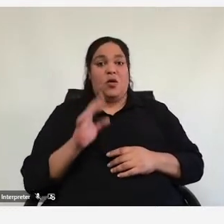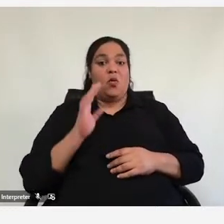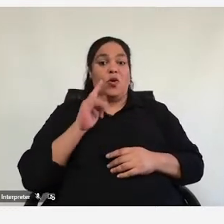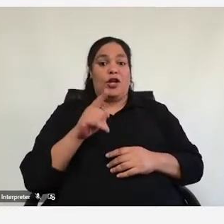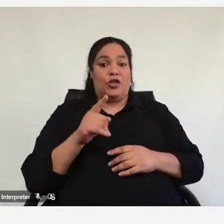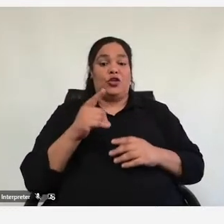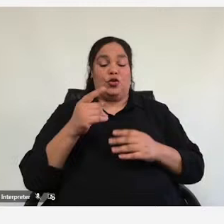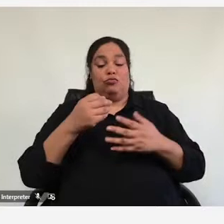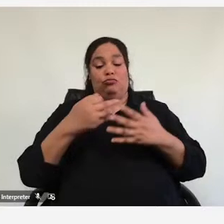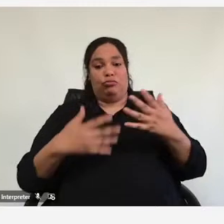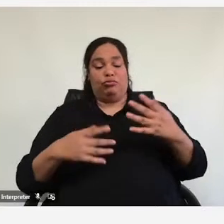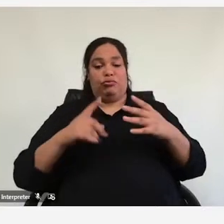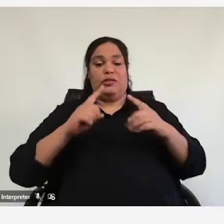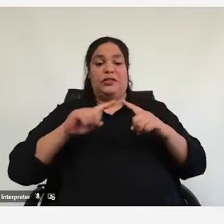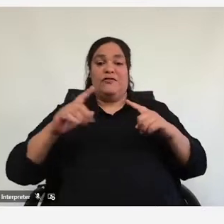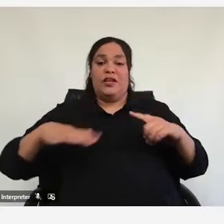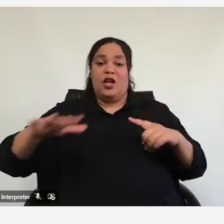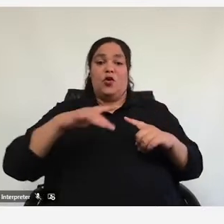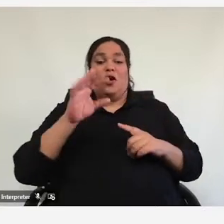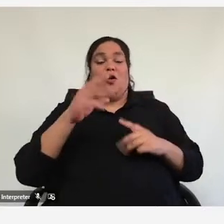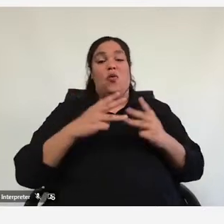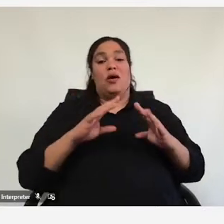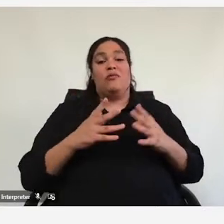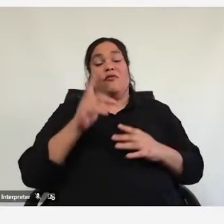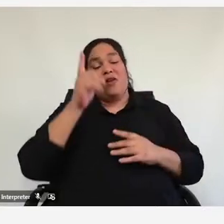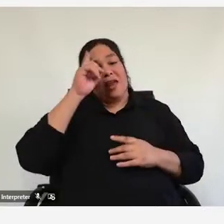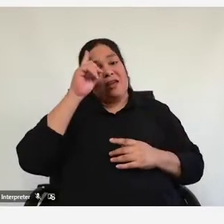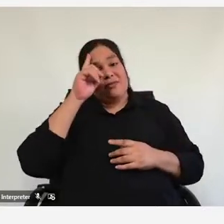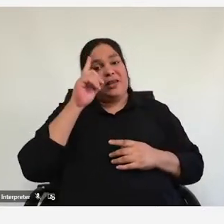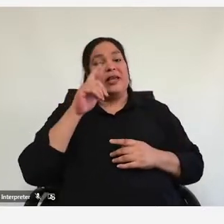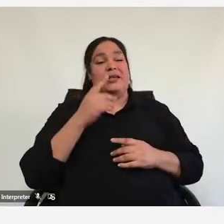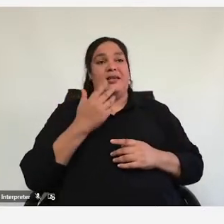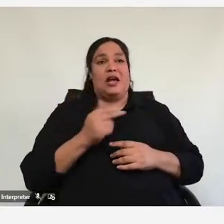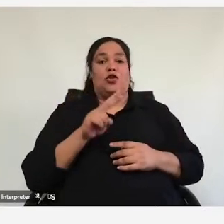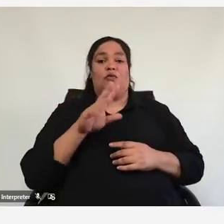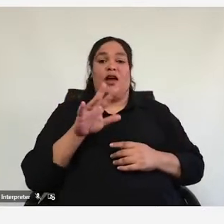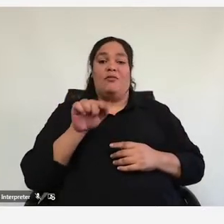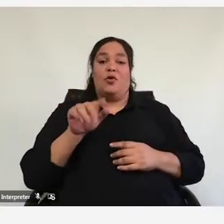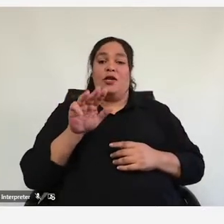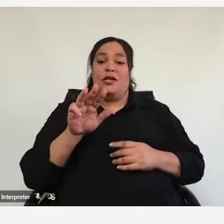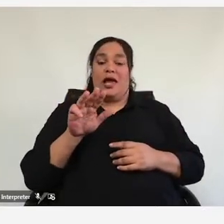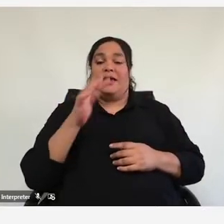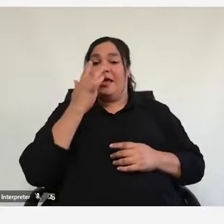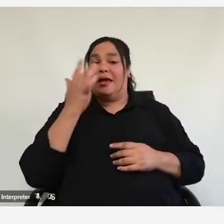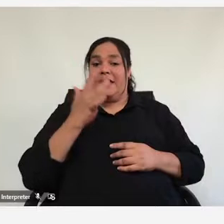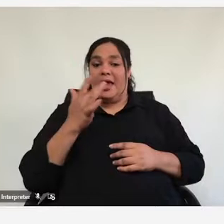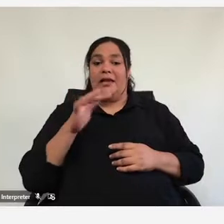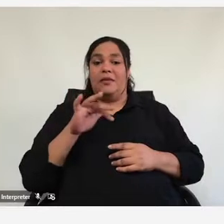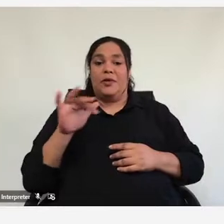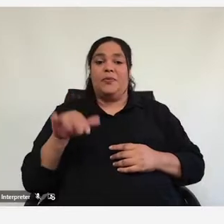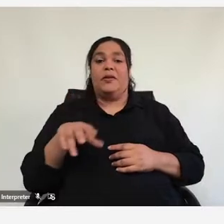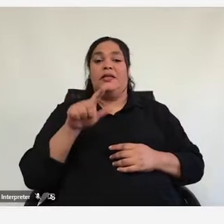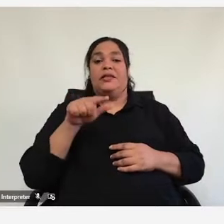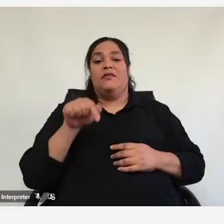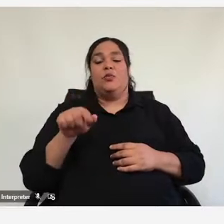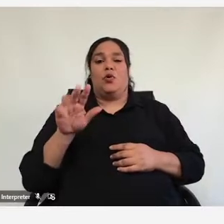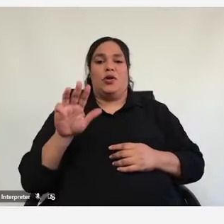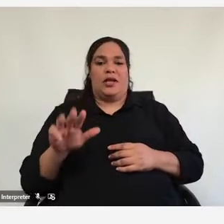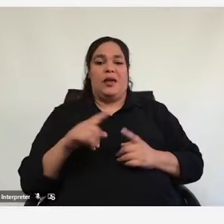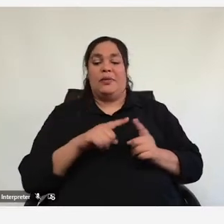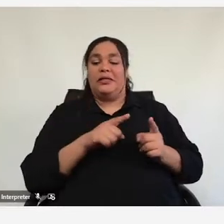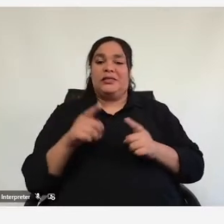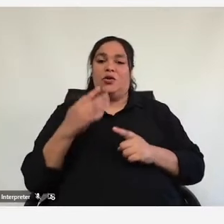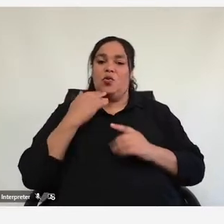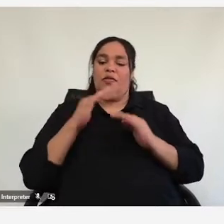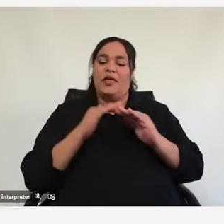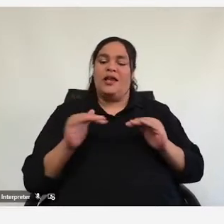it down in demographics, the unemployment rate for African was sitting at 25.9% and for colored demographic at 17.9%. Those were the